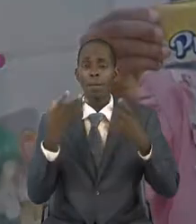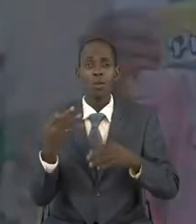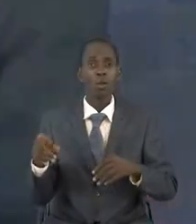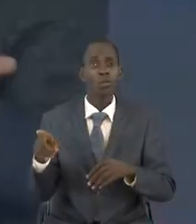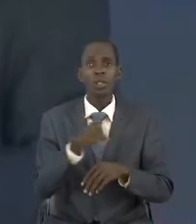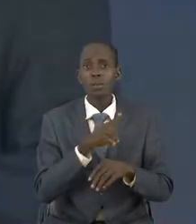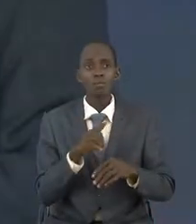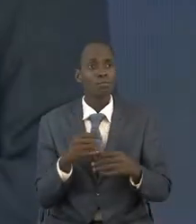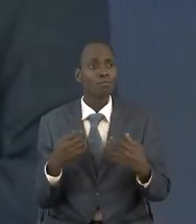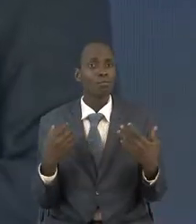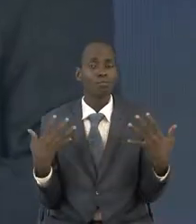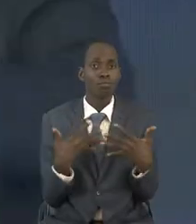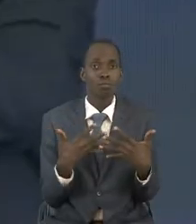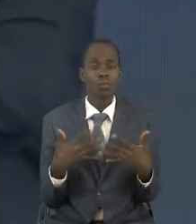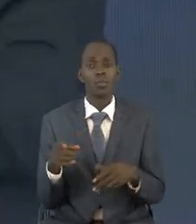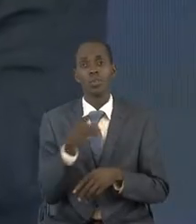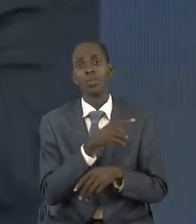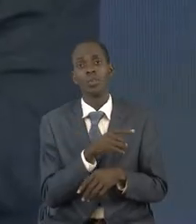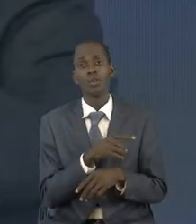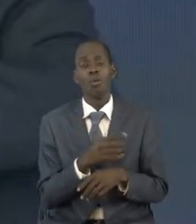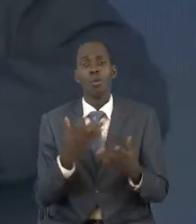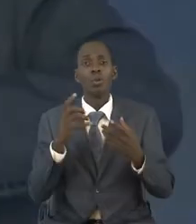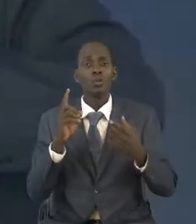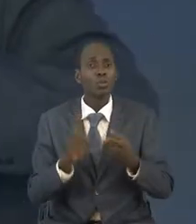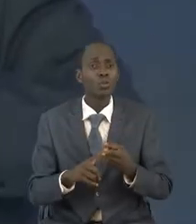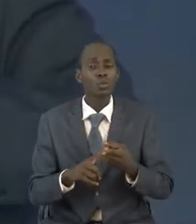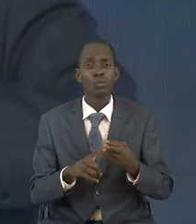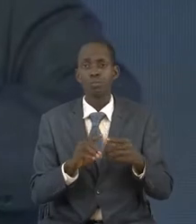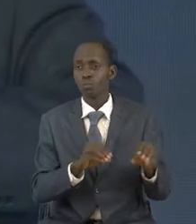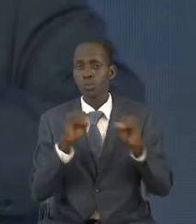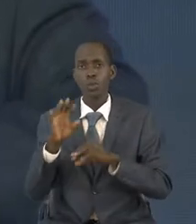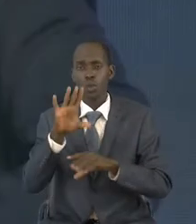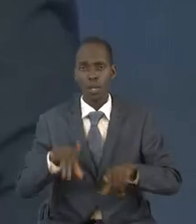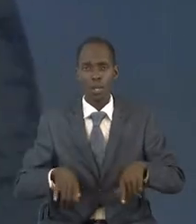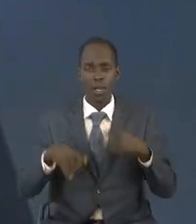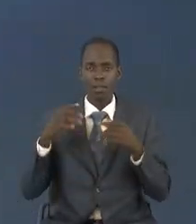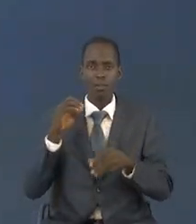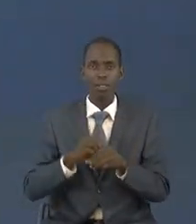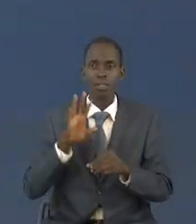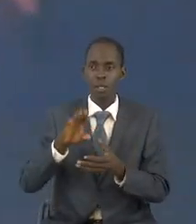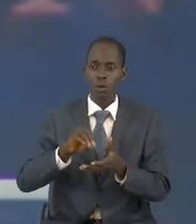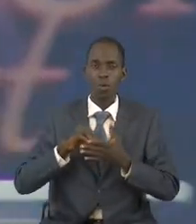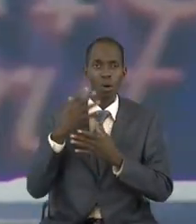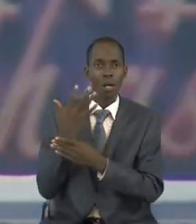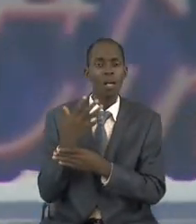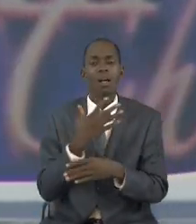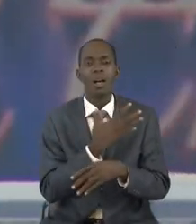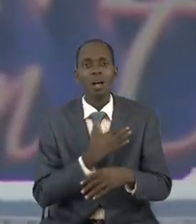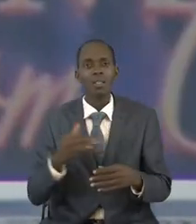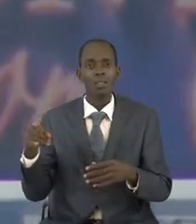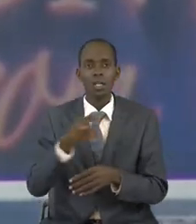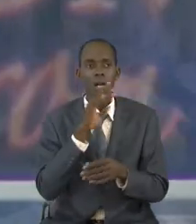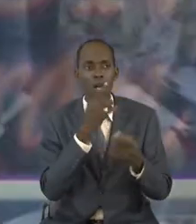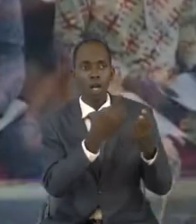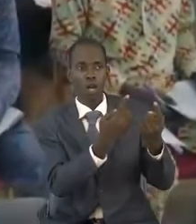want to control your life. They want to put your life in their pocket. And you are coming in, and their powers